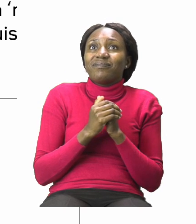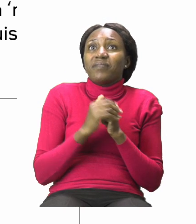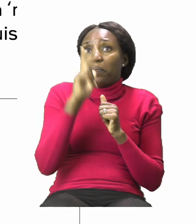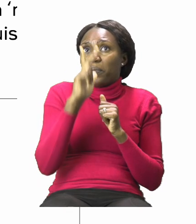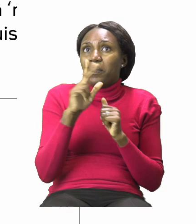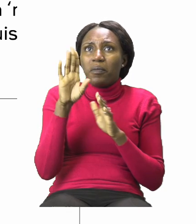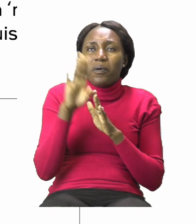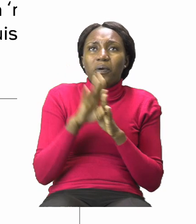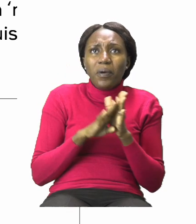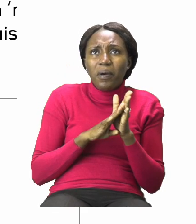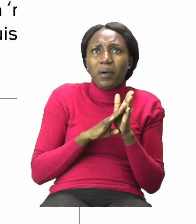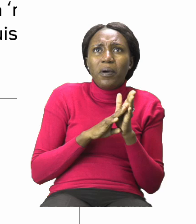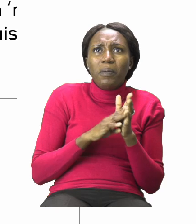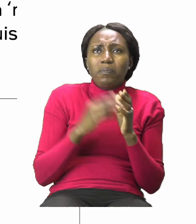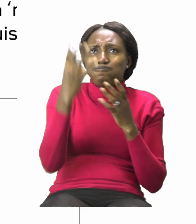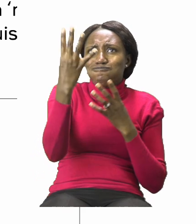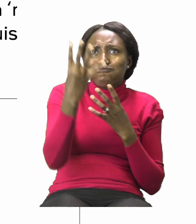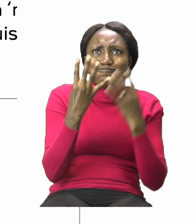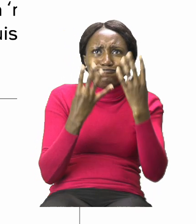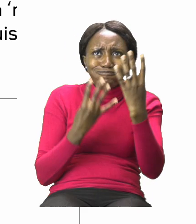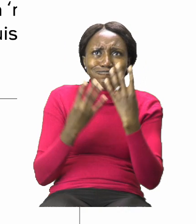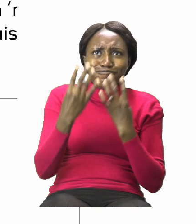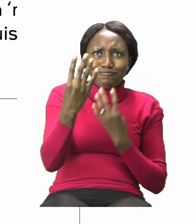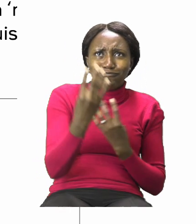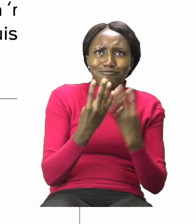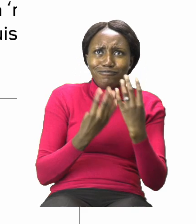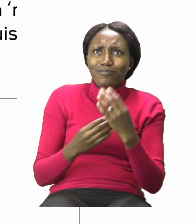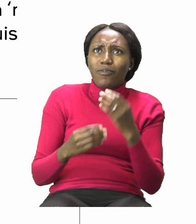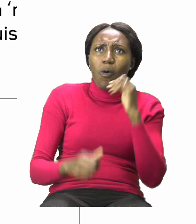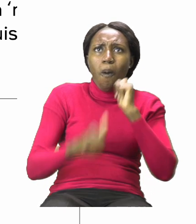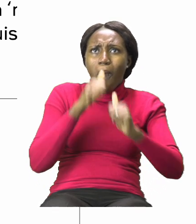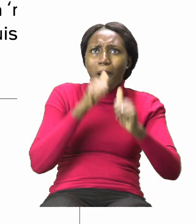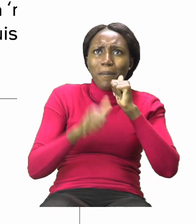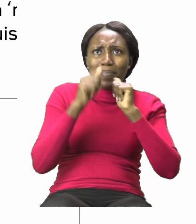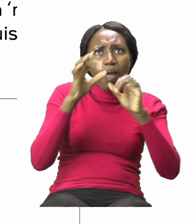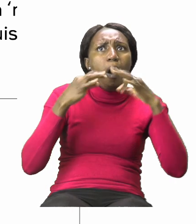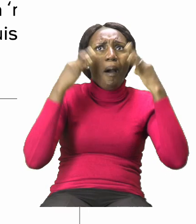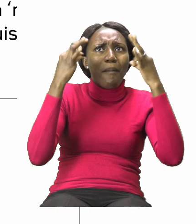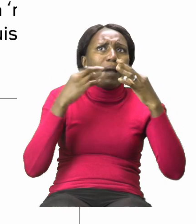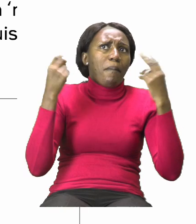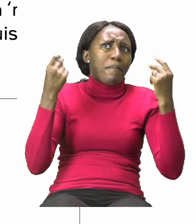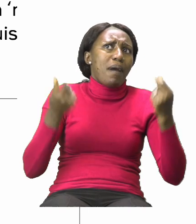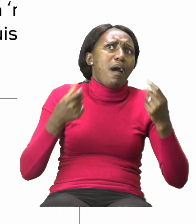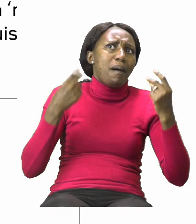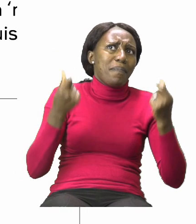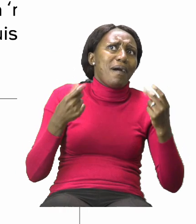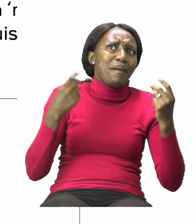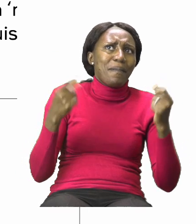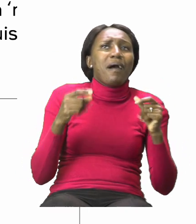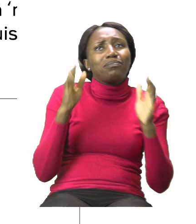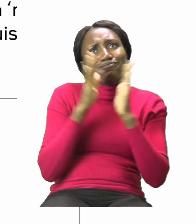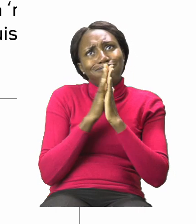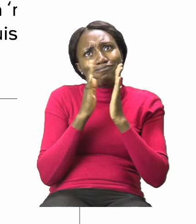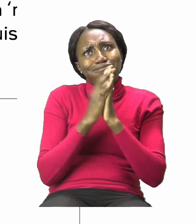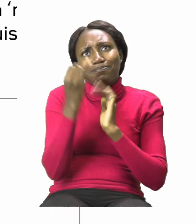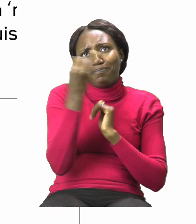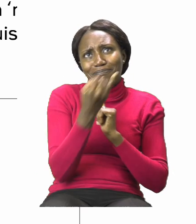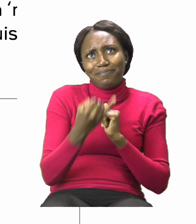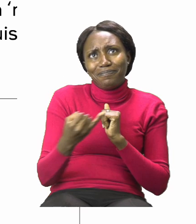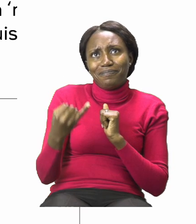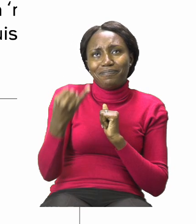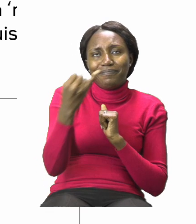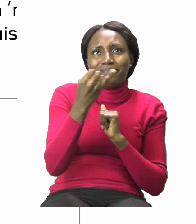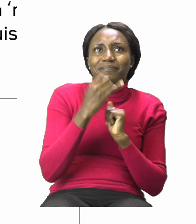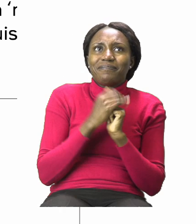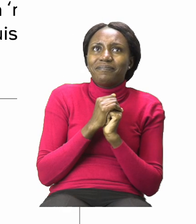came together, they ate, they sang, they danced. We want you to draw that one.